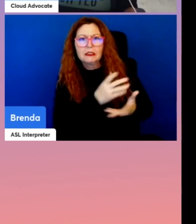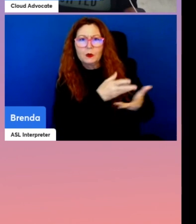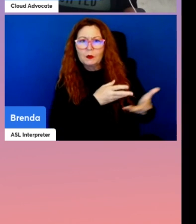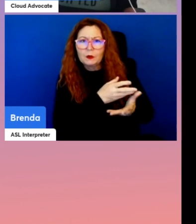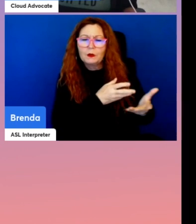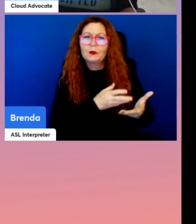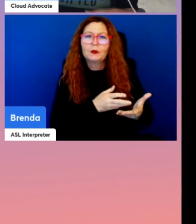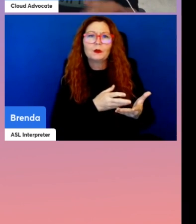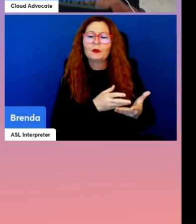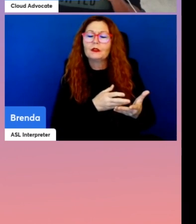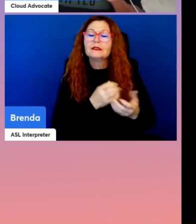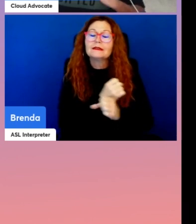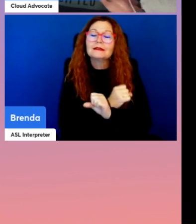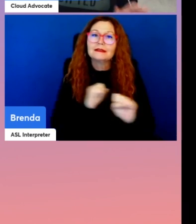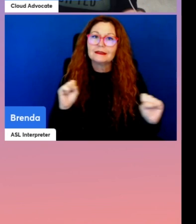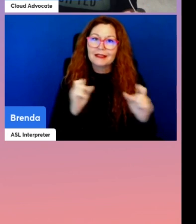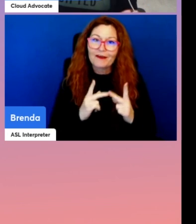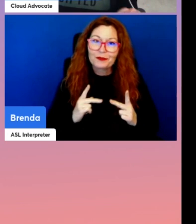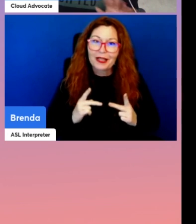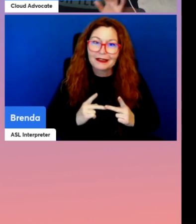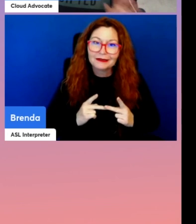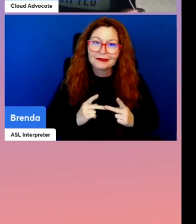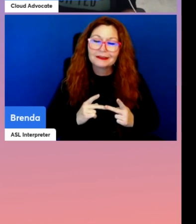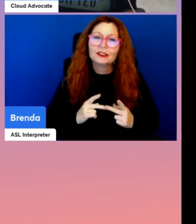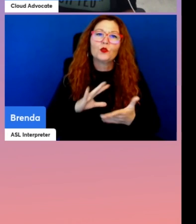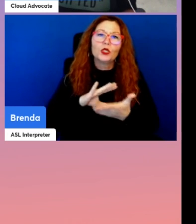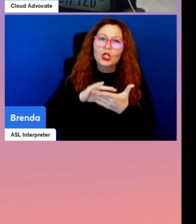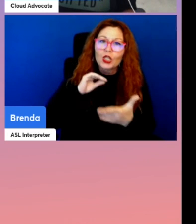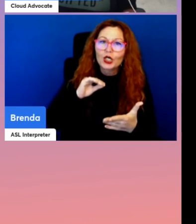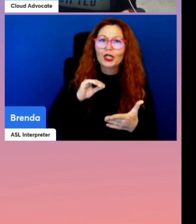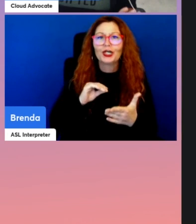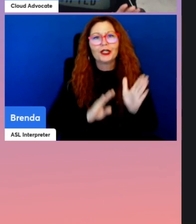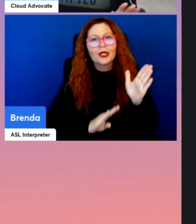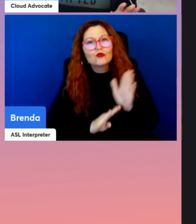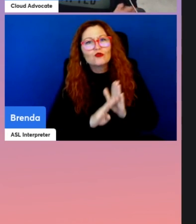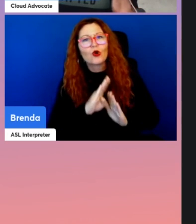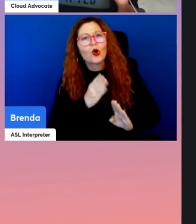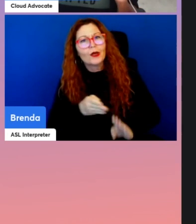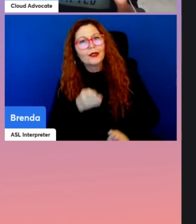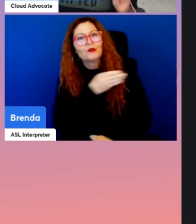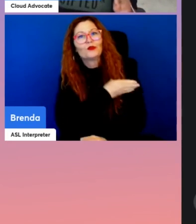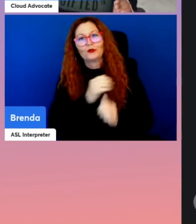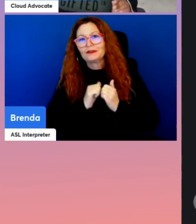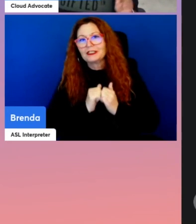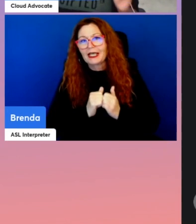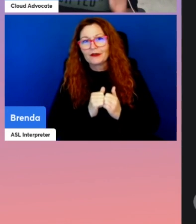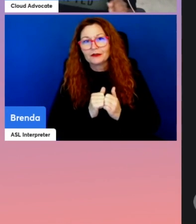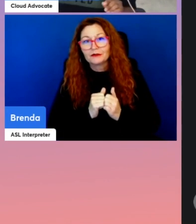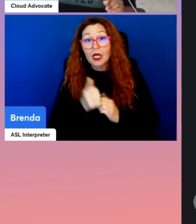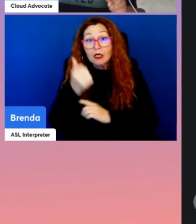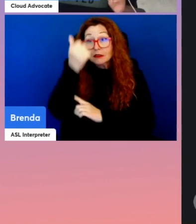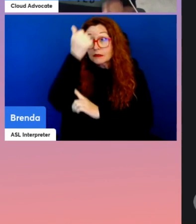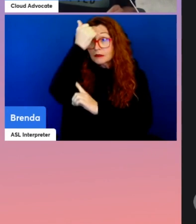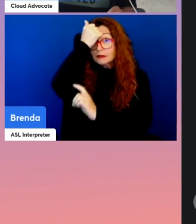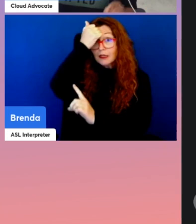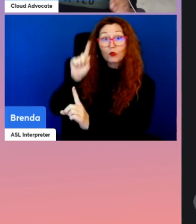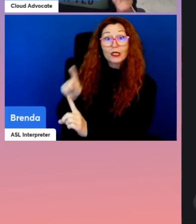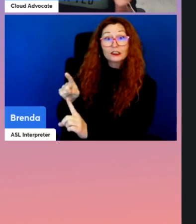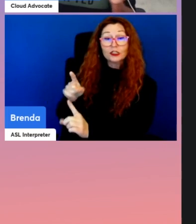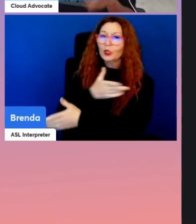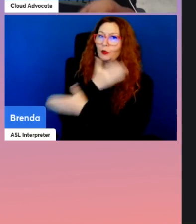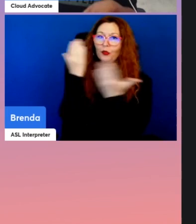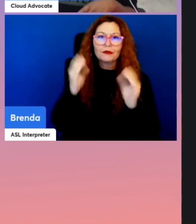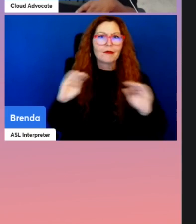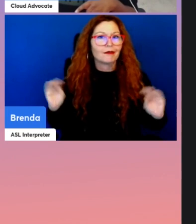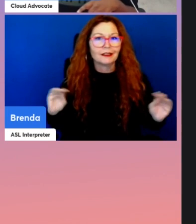dumb questions, nothing like that. It's a safe space. Okay, so let's do a quick recap.